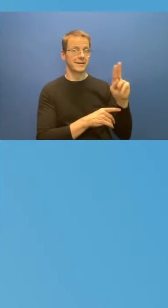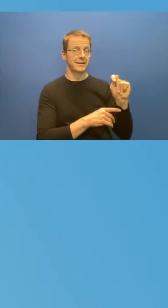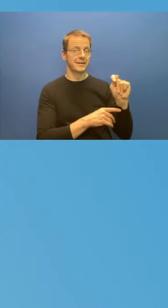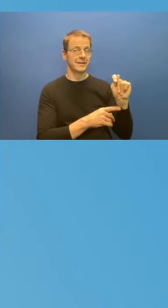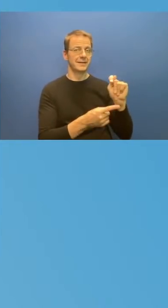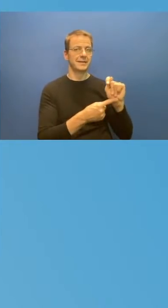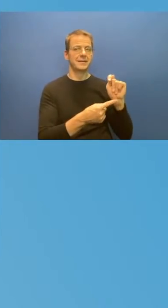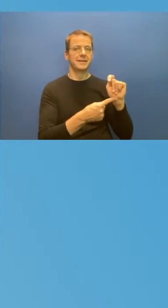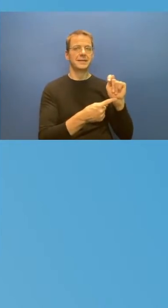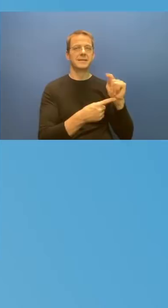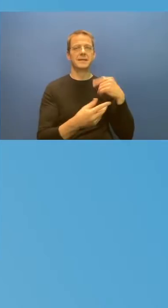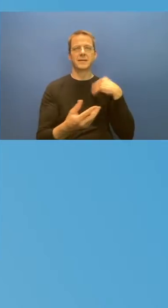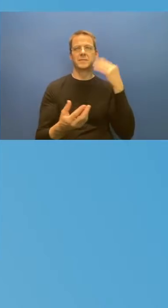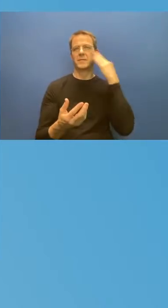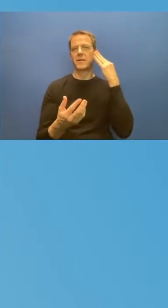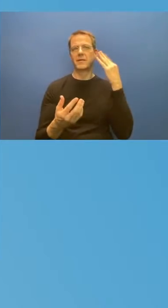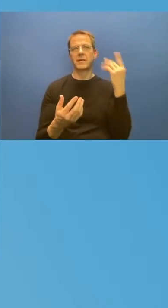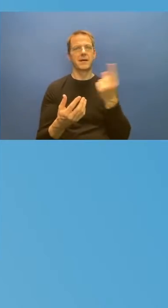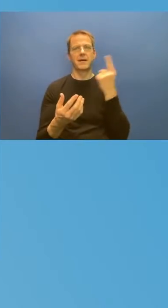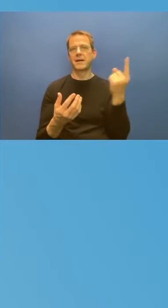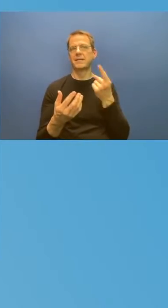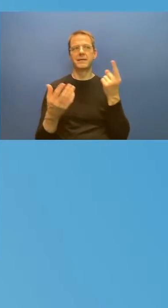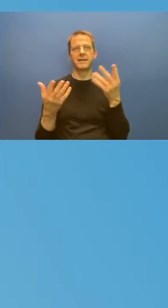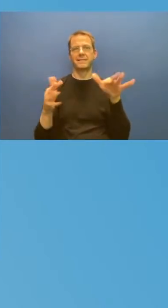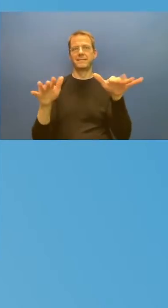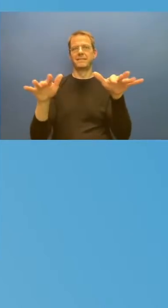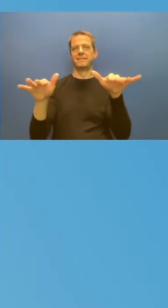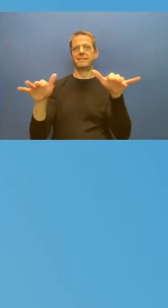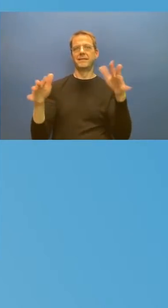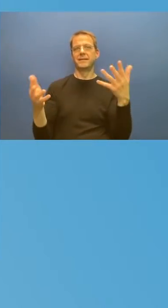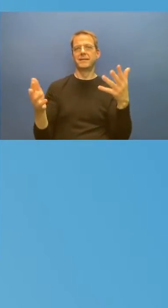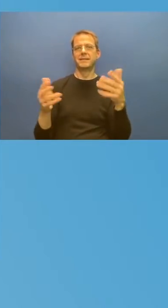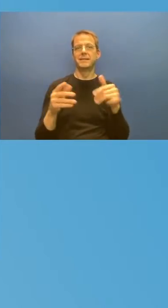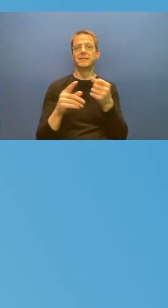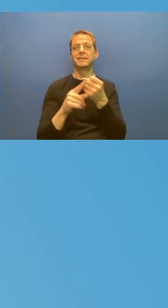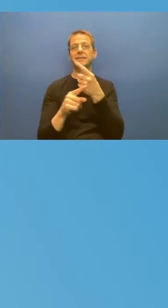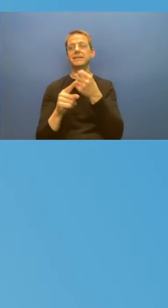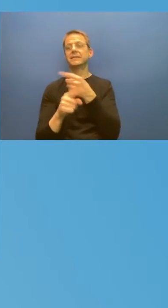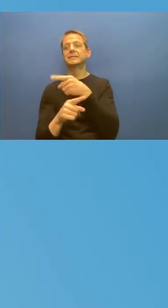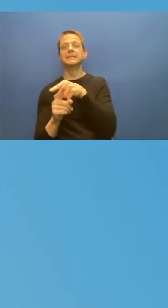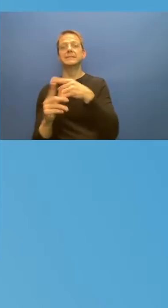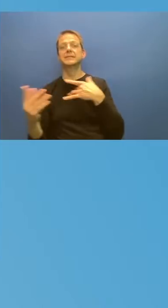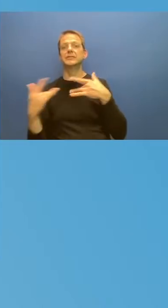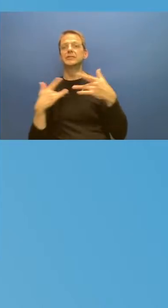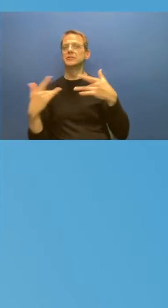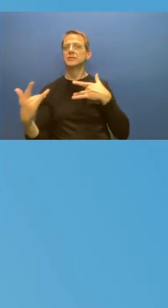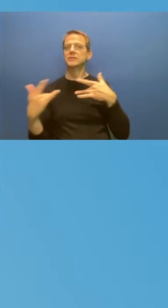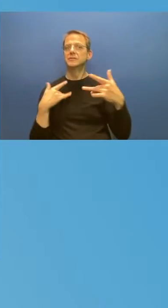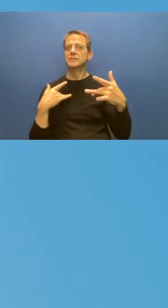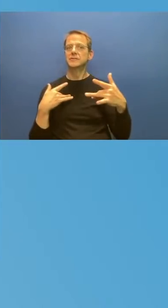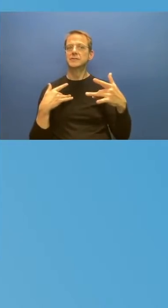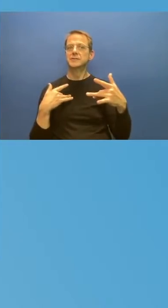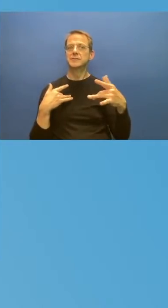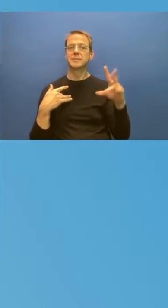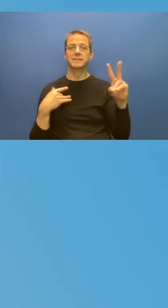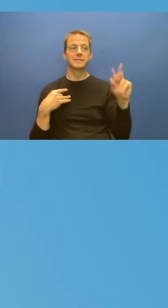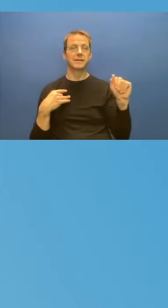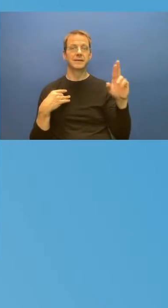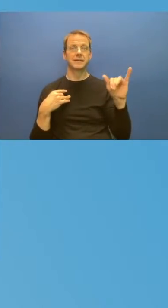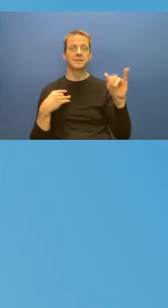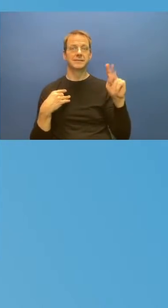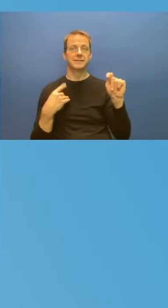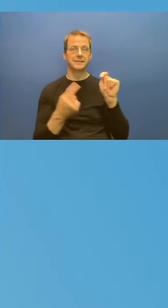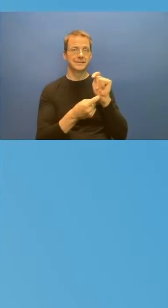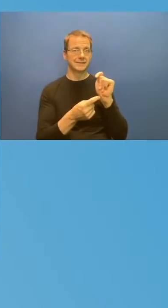of the variants that are being generated. The unfortunate reality is that these have, the additional advantages to be